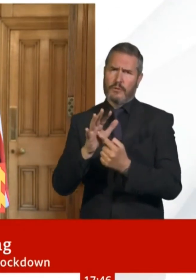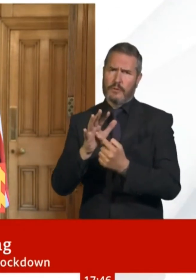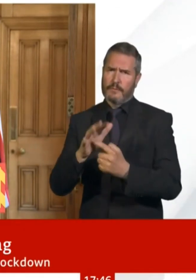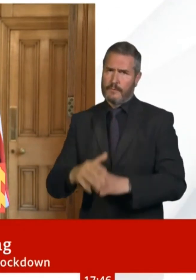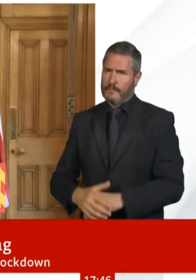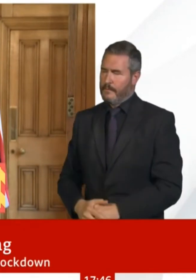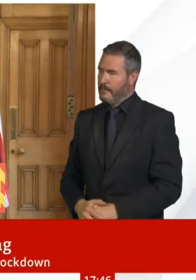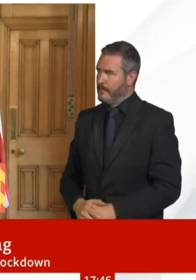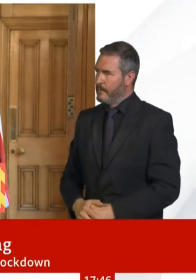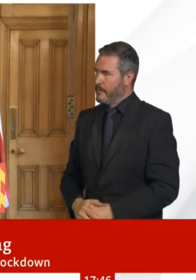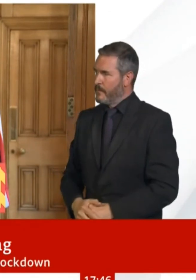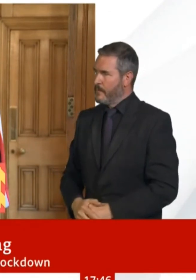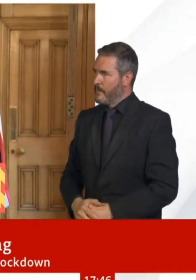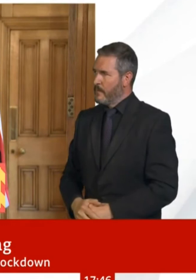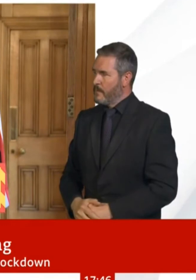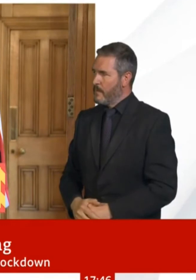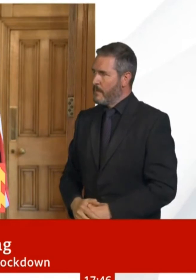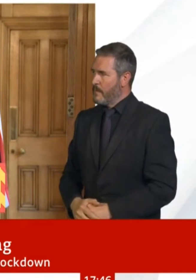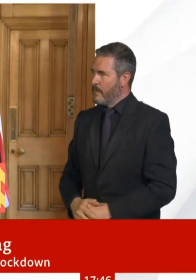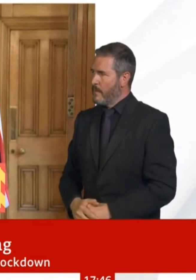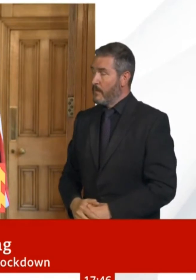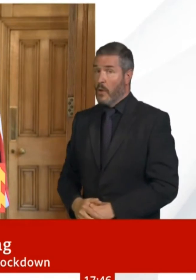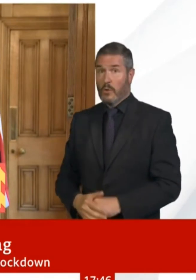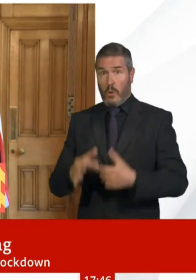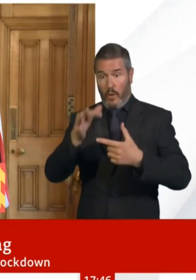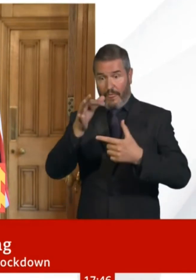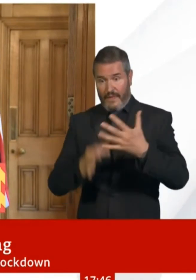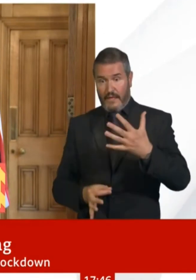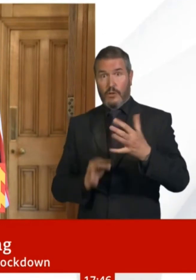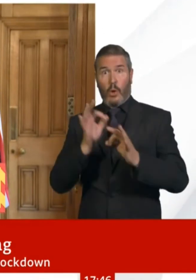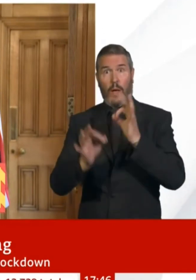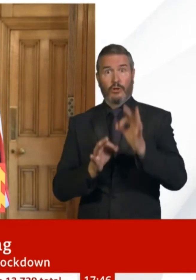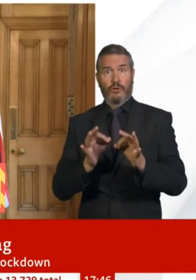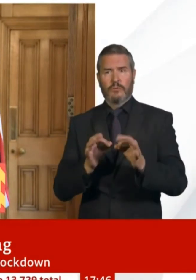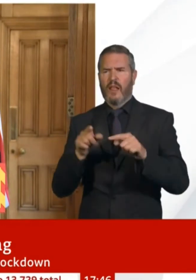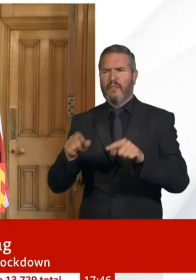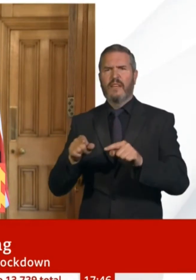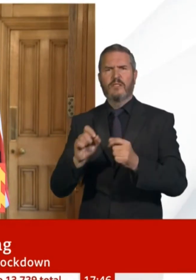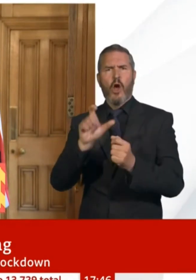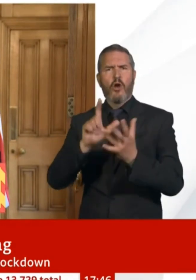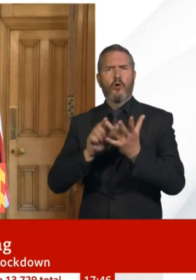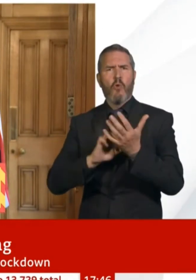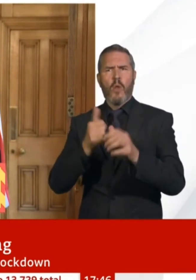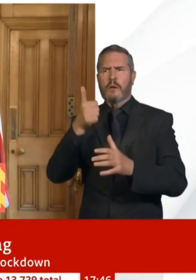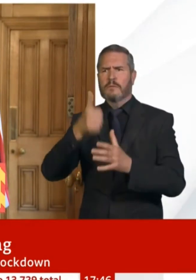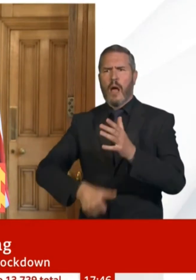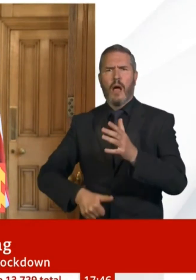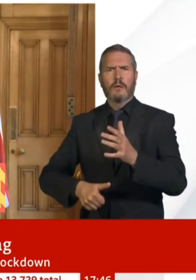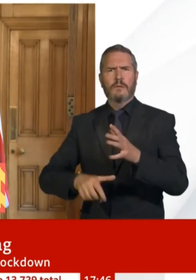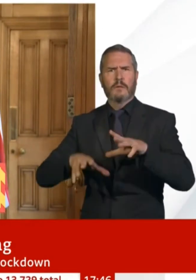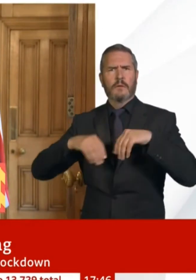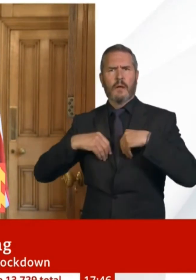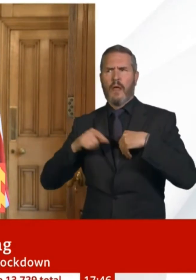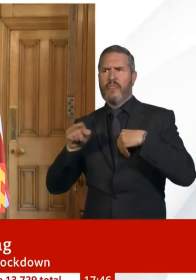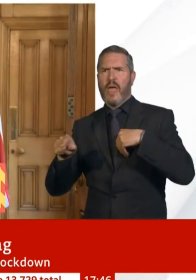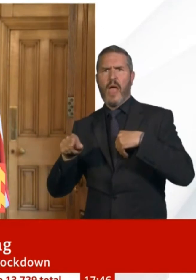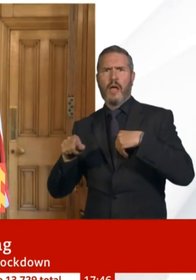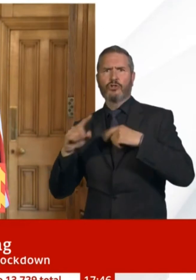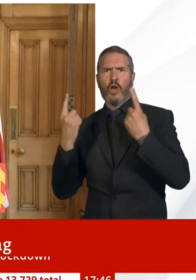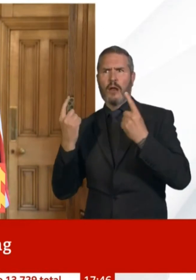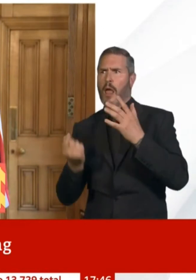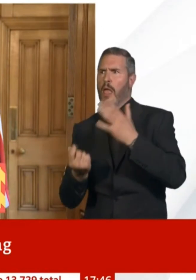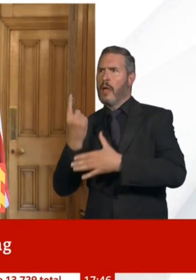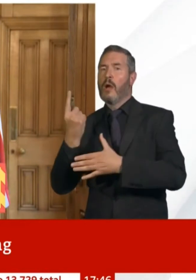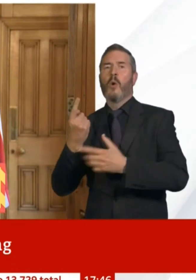have to say, there are all of these questions about the outbreak, but also we had very good cooperation with the Chinese